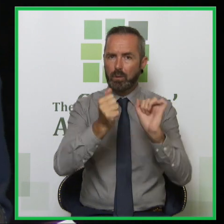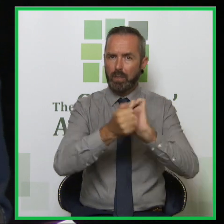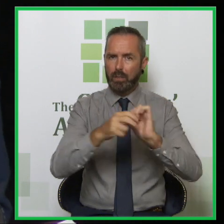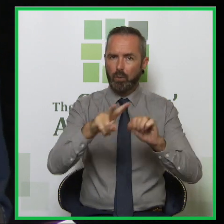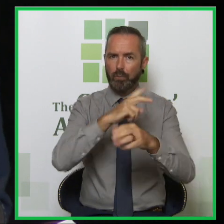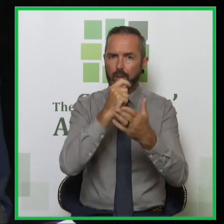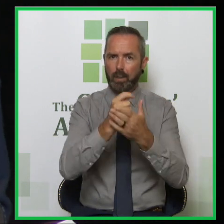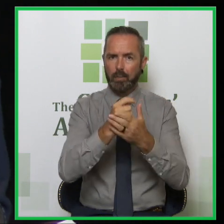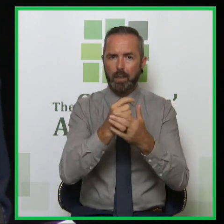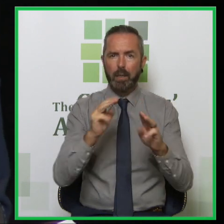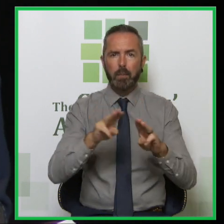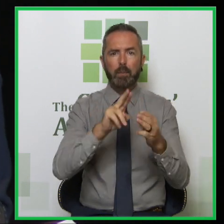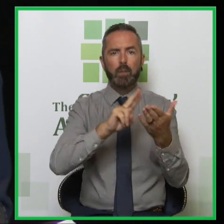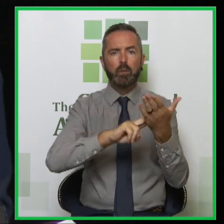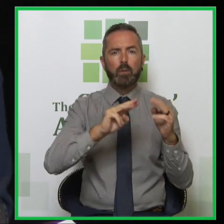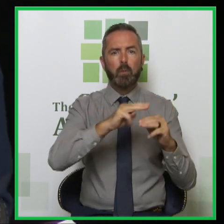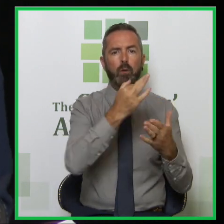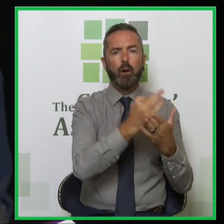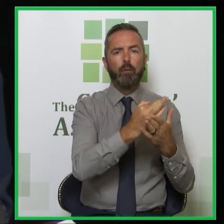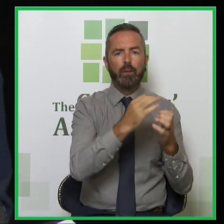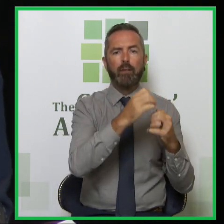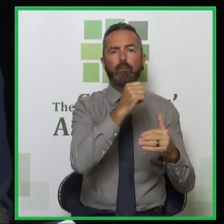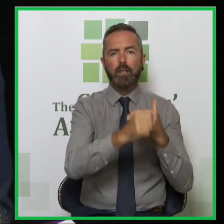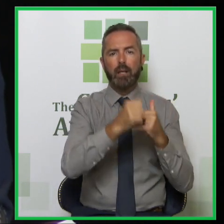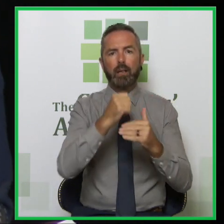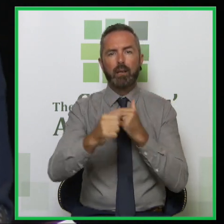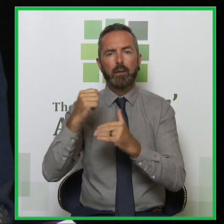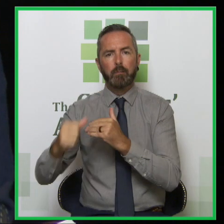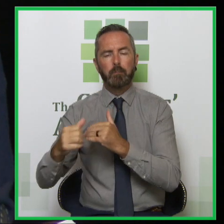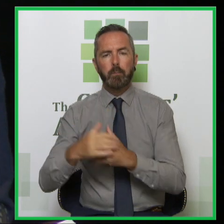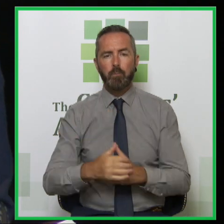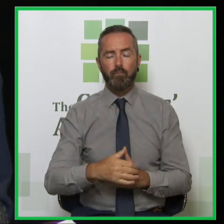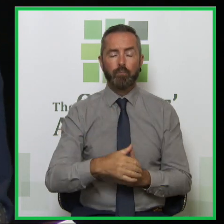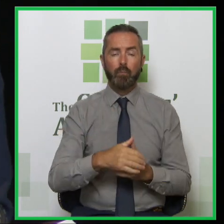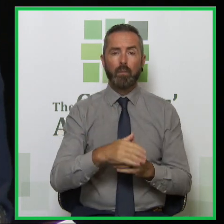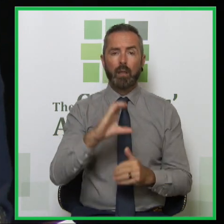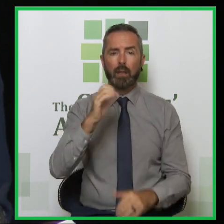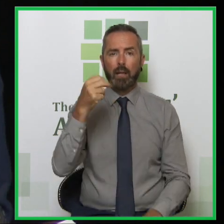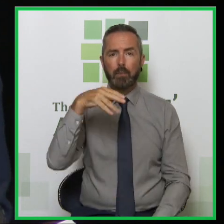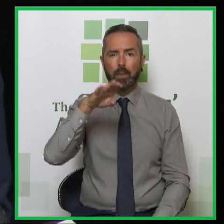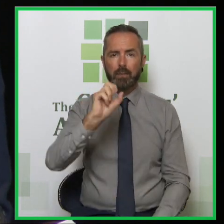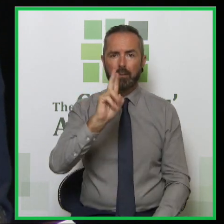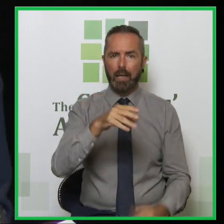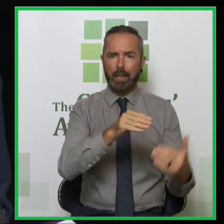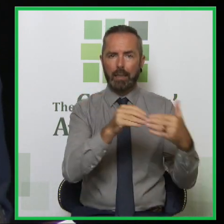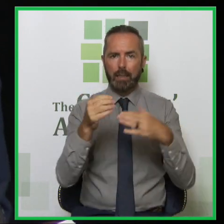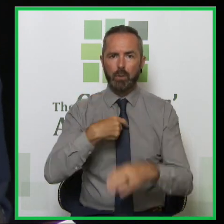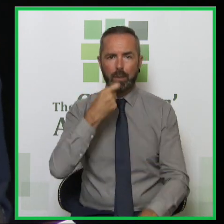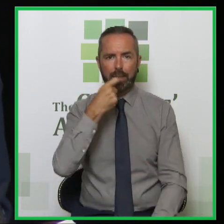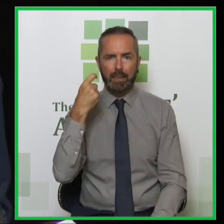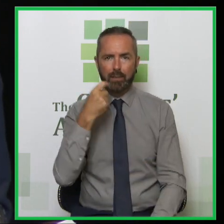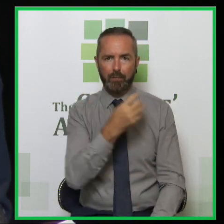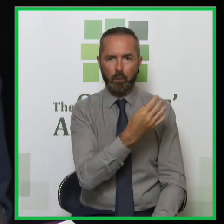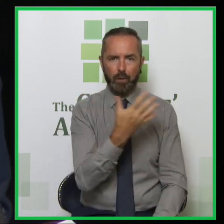frequently, many daily. Cannabis can cause addiction. We have 45,000 people with cannabis